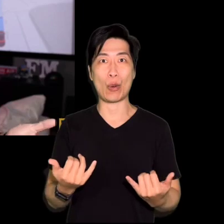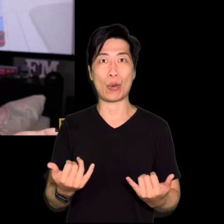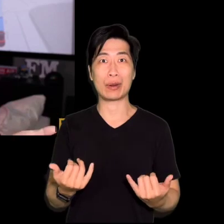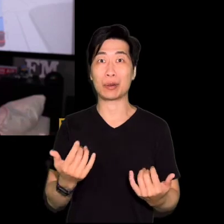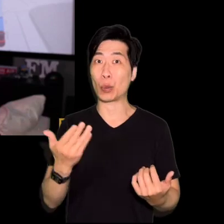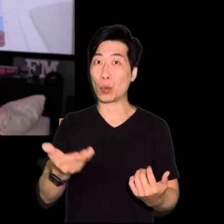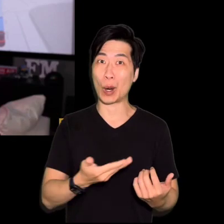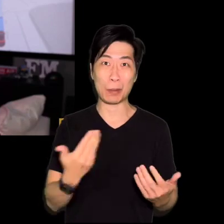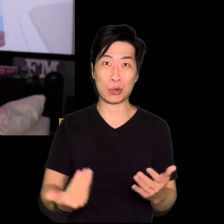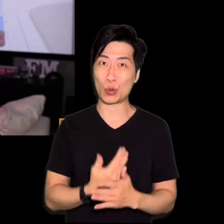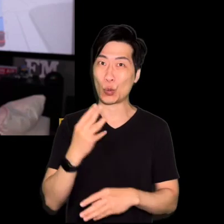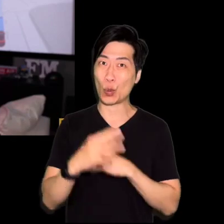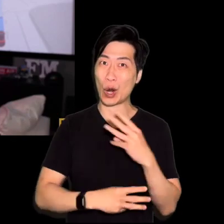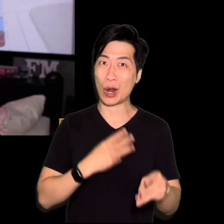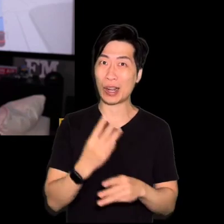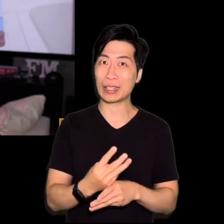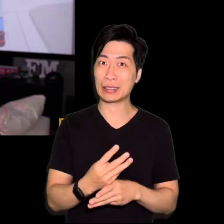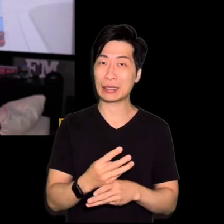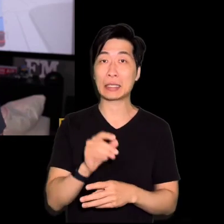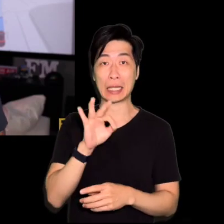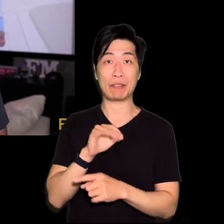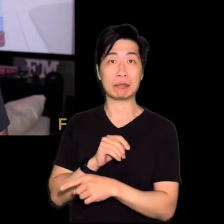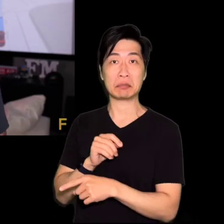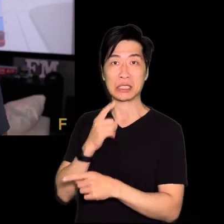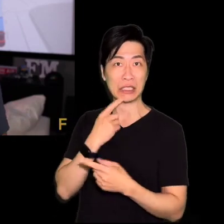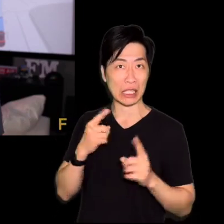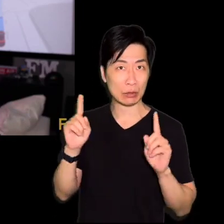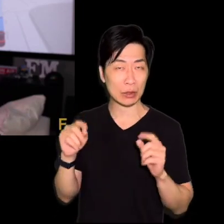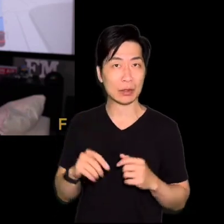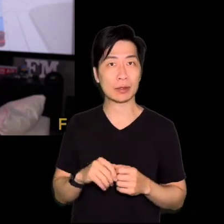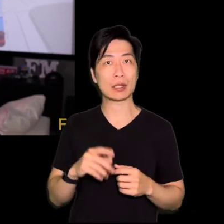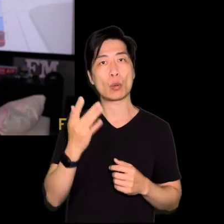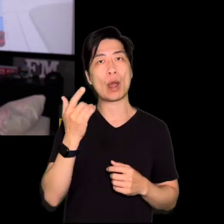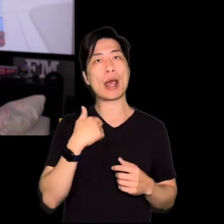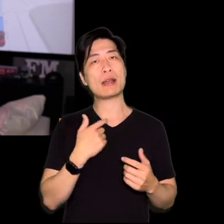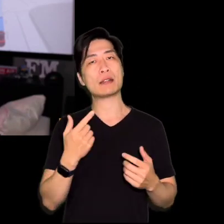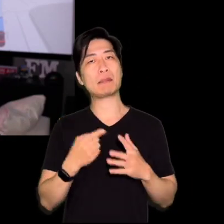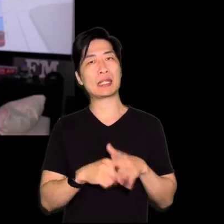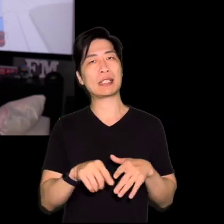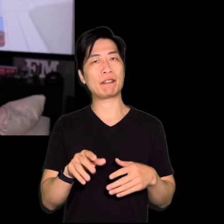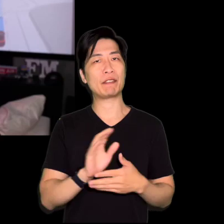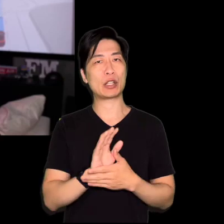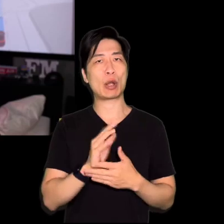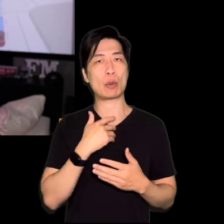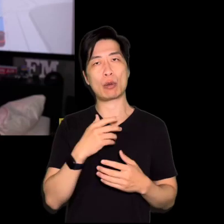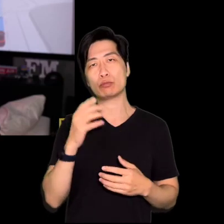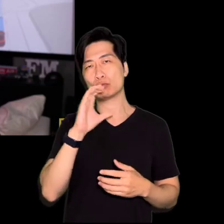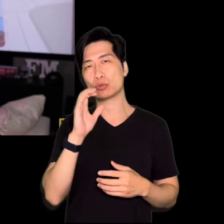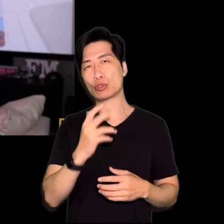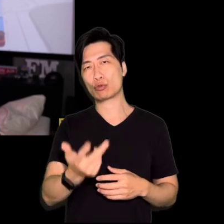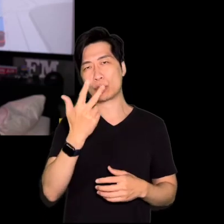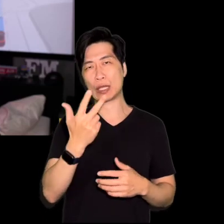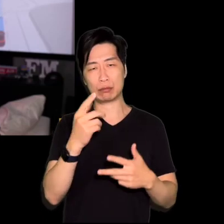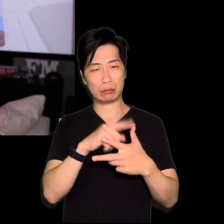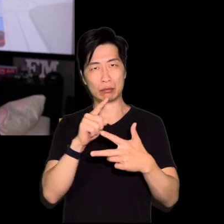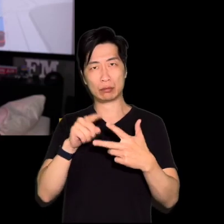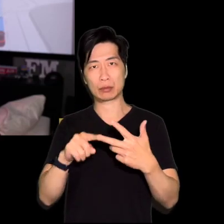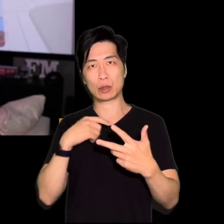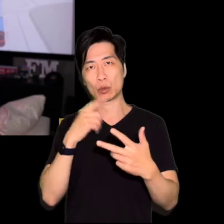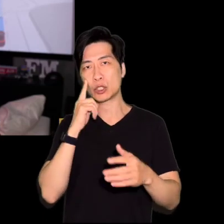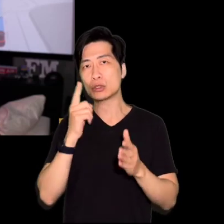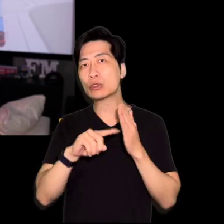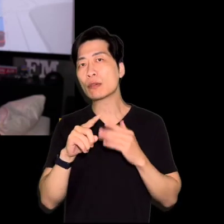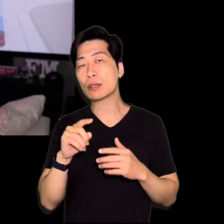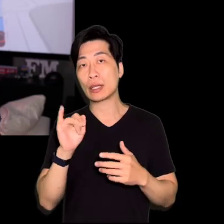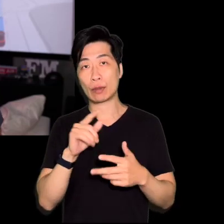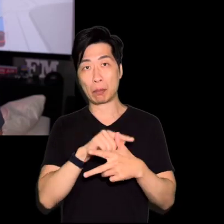to the new world, okay? If this is actually the case. And that's why I at the beginning of the video, I said these are the 3 things I'm gonna be looking for, because if those 3